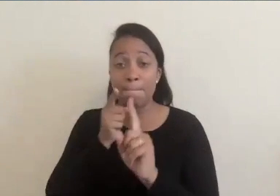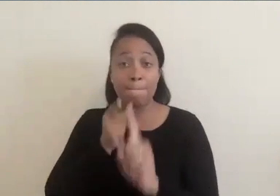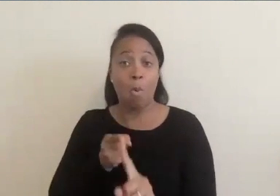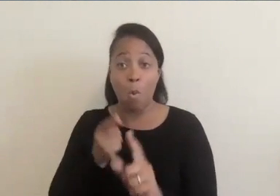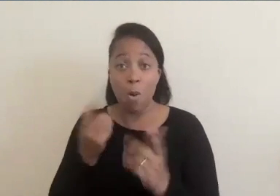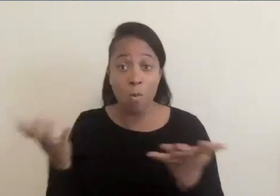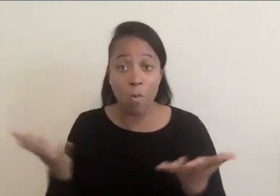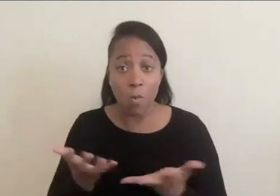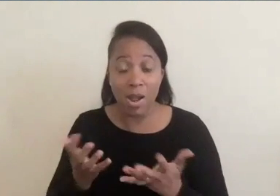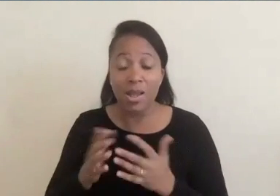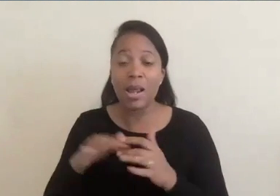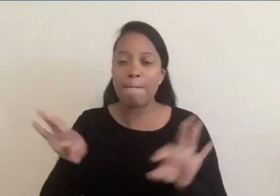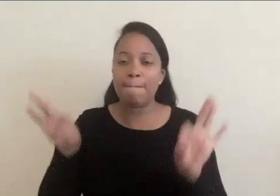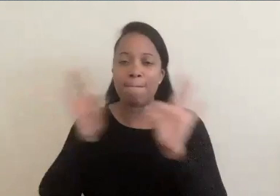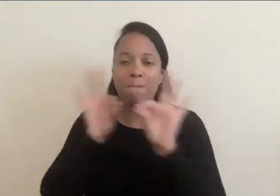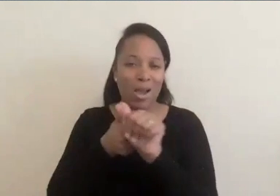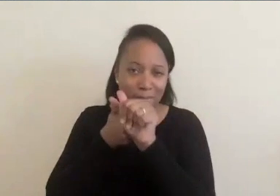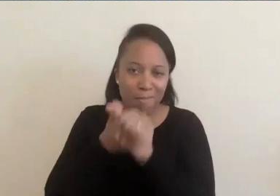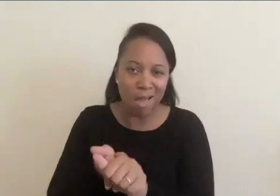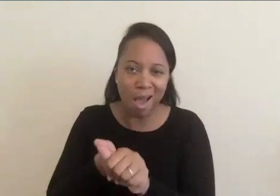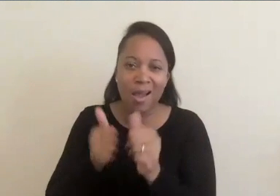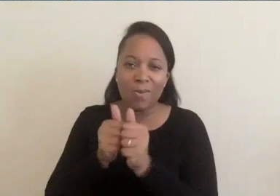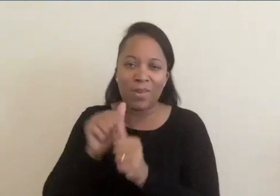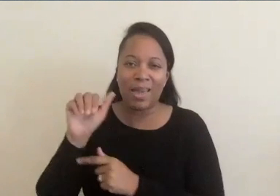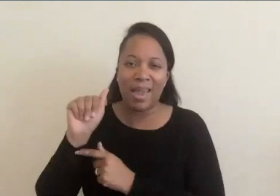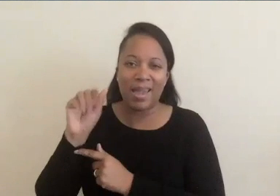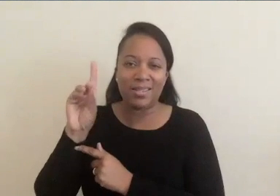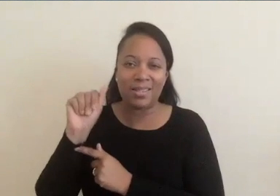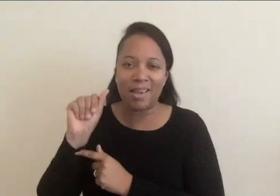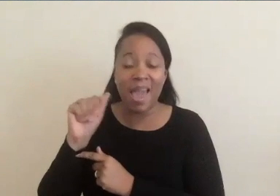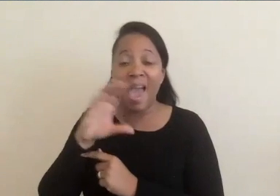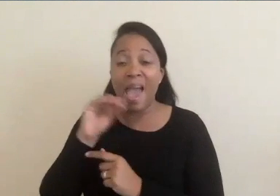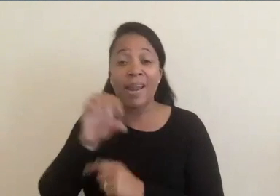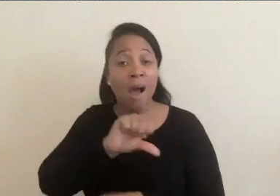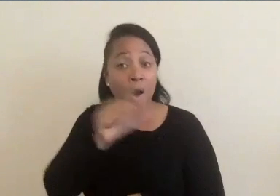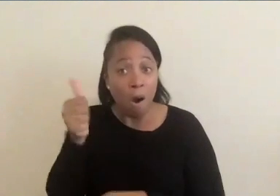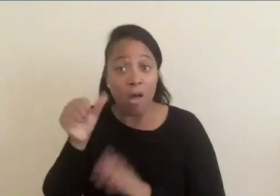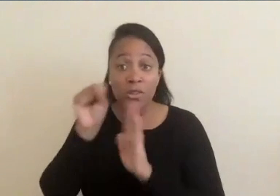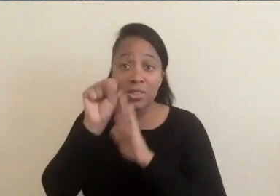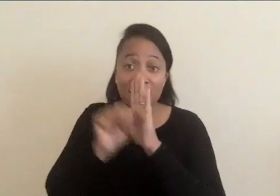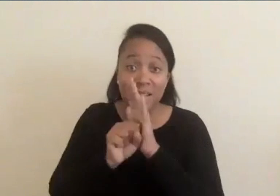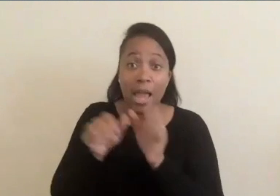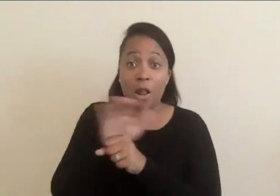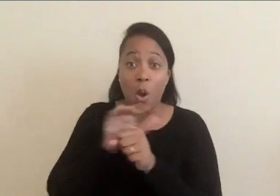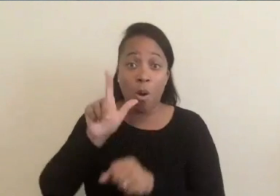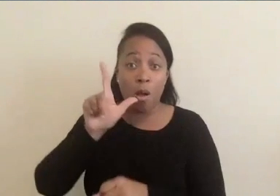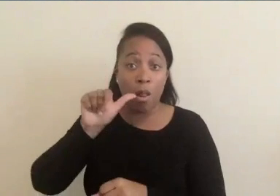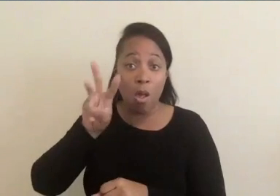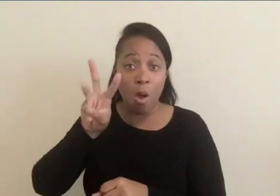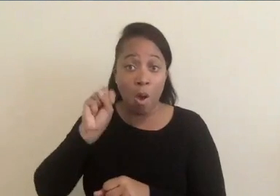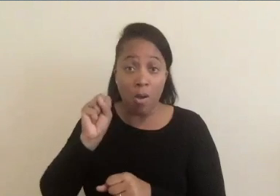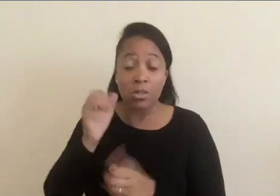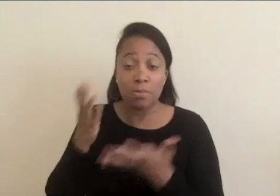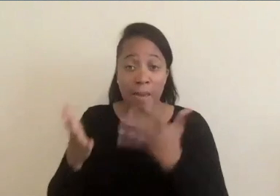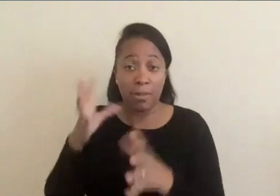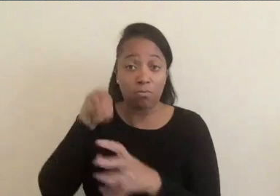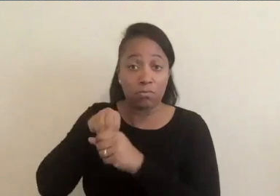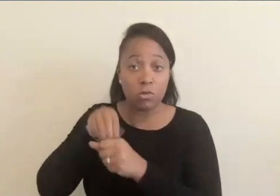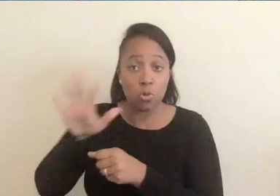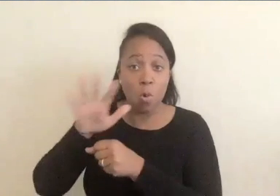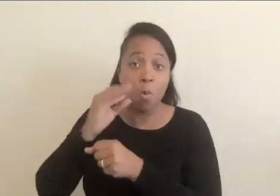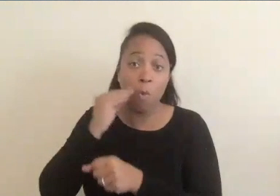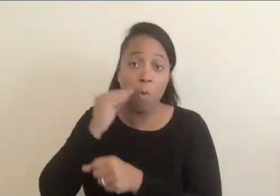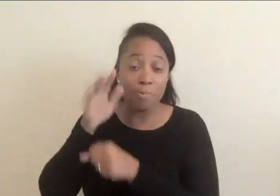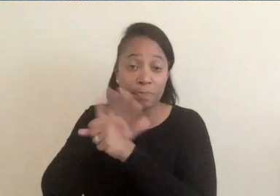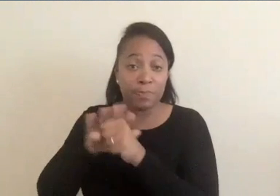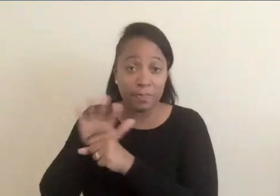here is that comply with the ADA and any other state or local laws that there may be. And